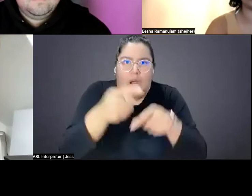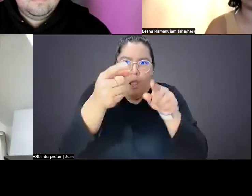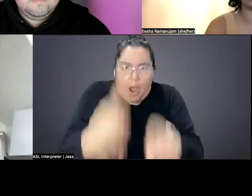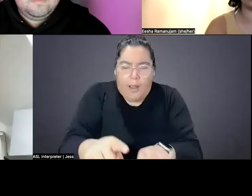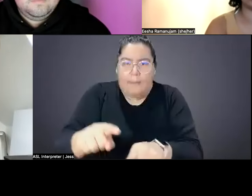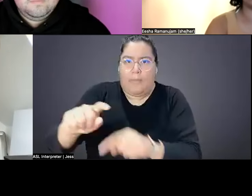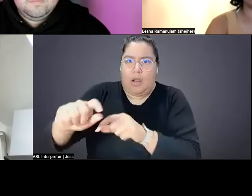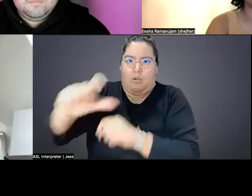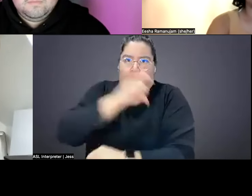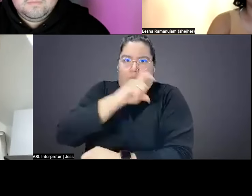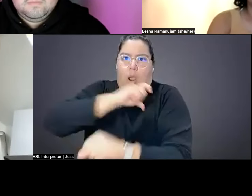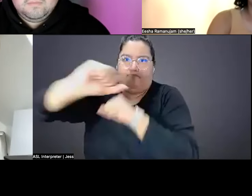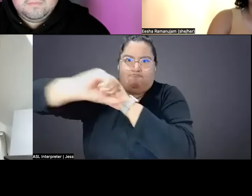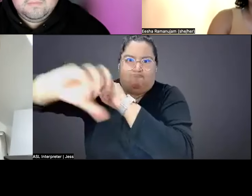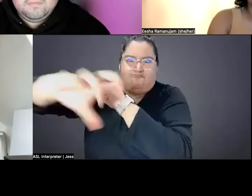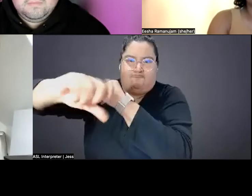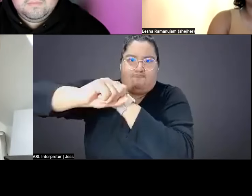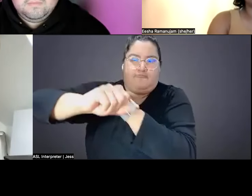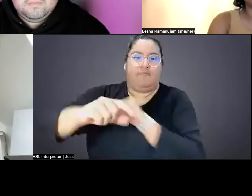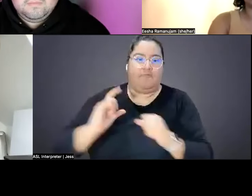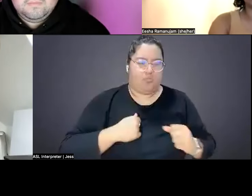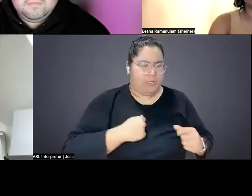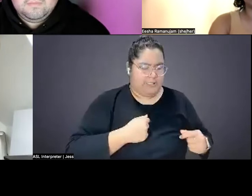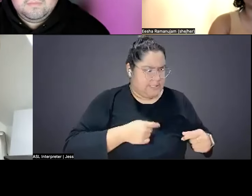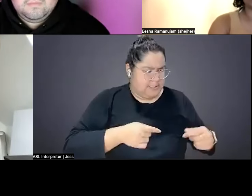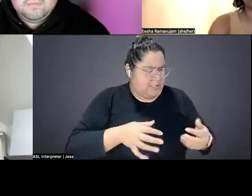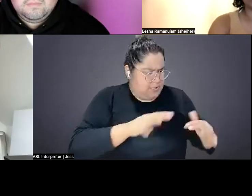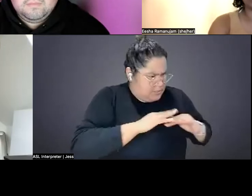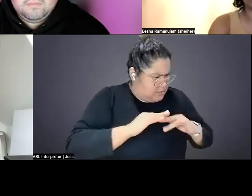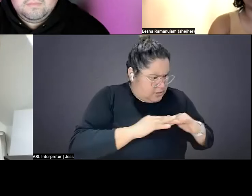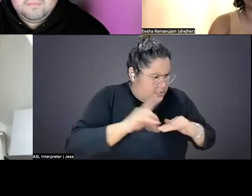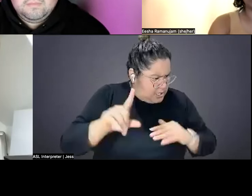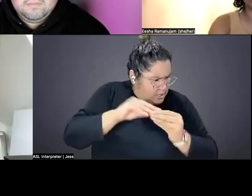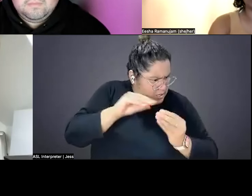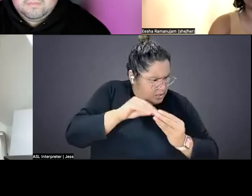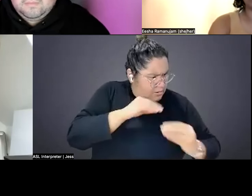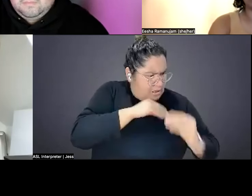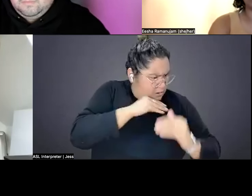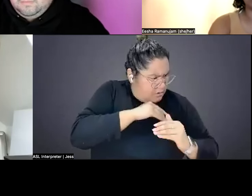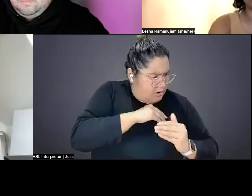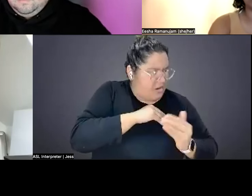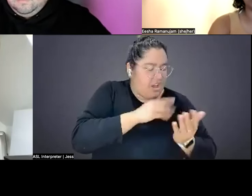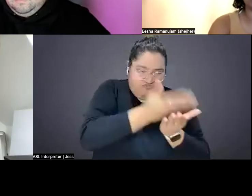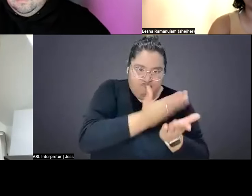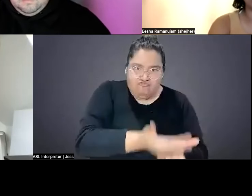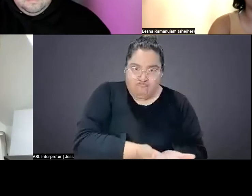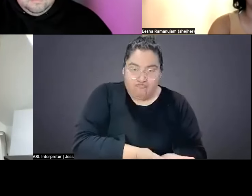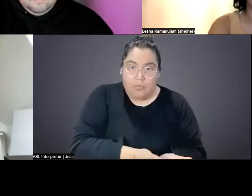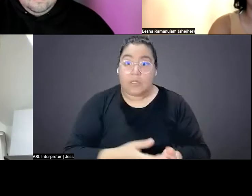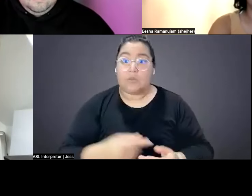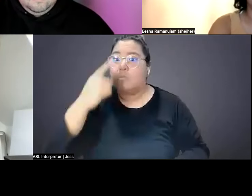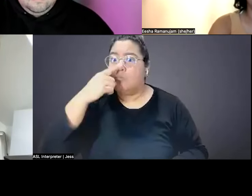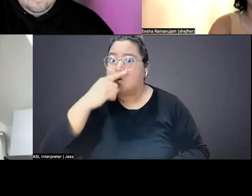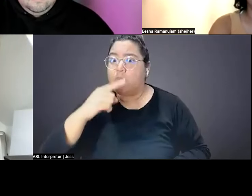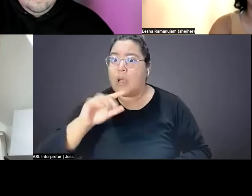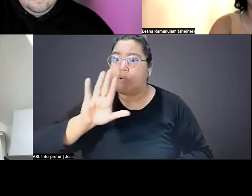researchers work to build and debunk those Copaganda narratives. And so I'm curious if some folks can share more about the case study that you